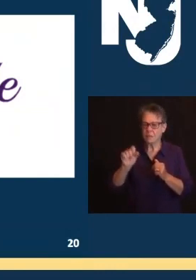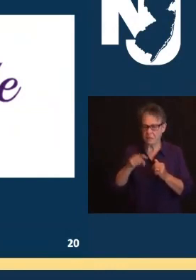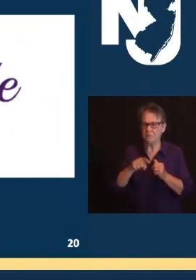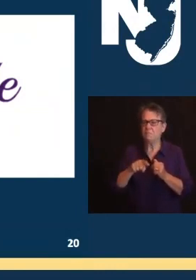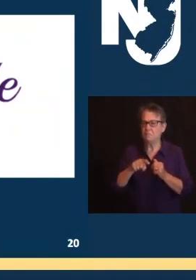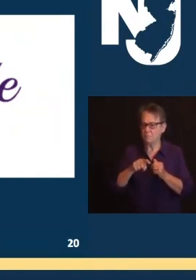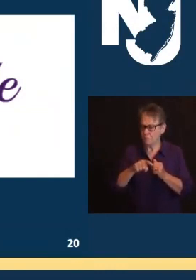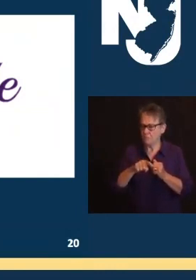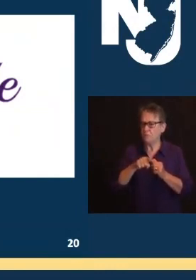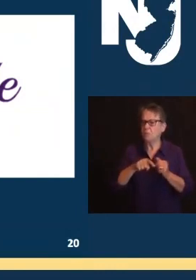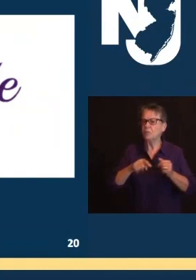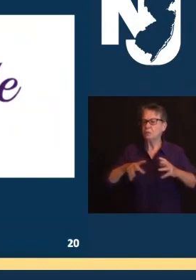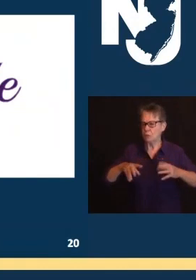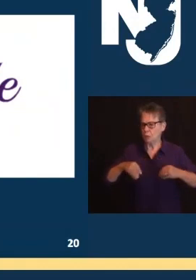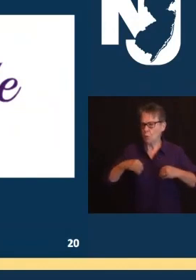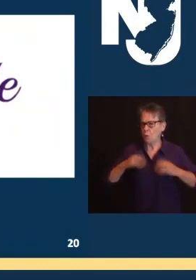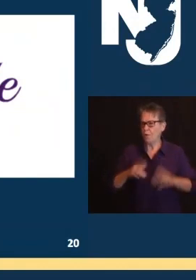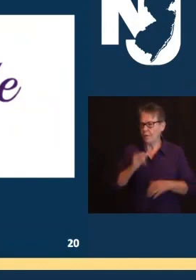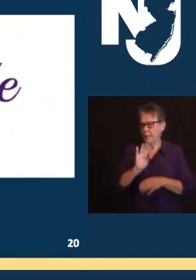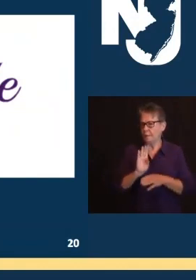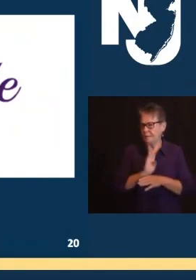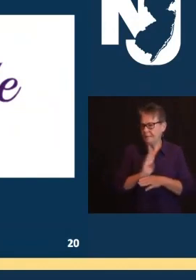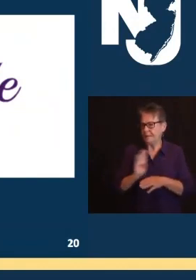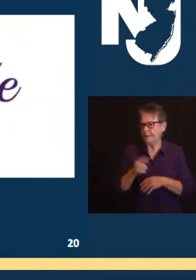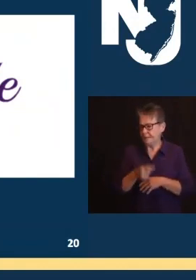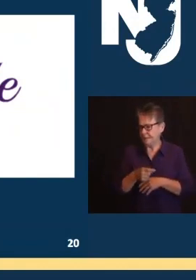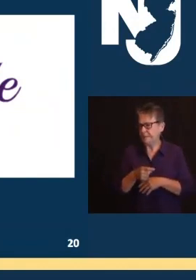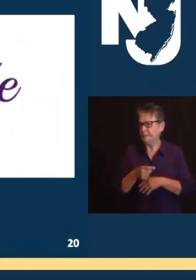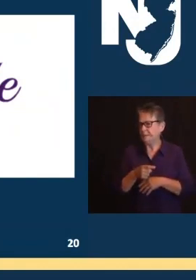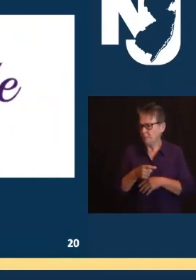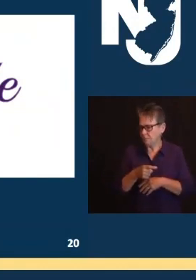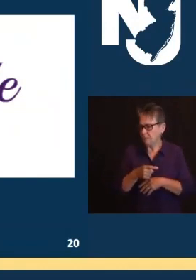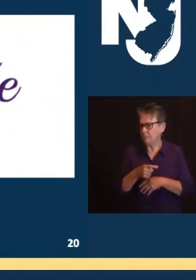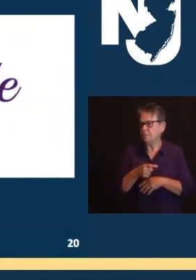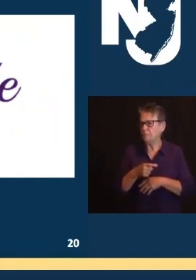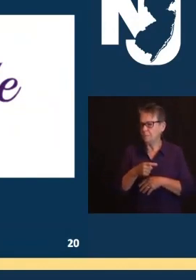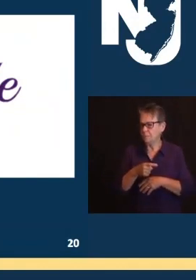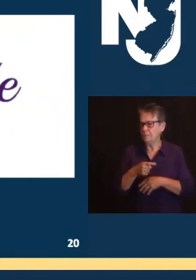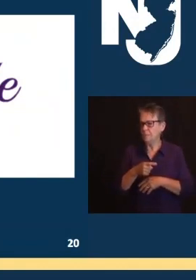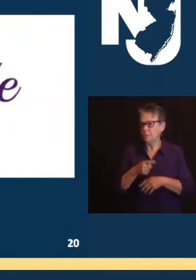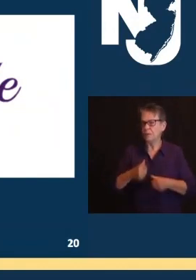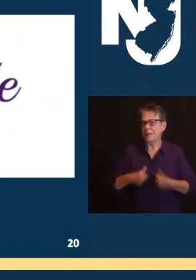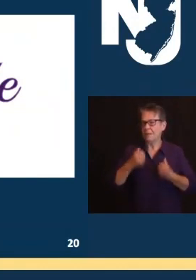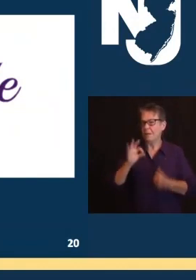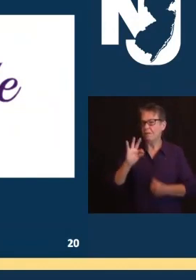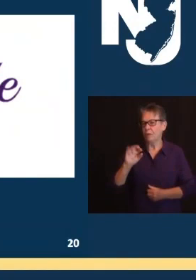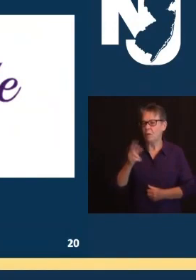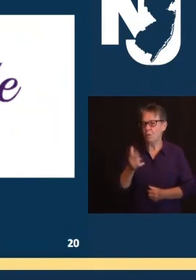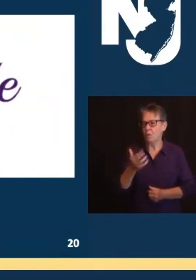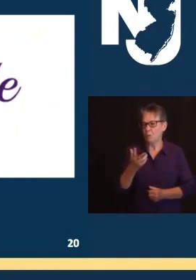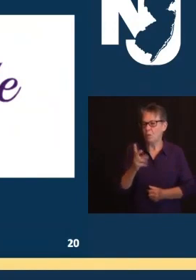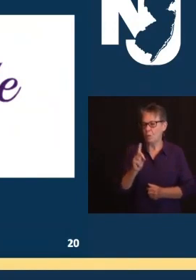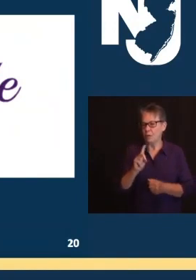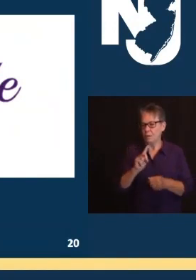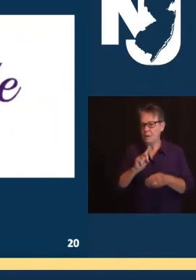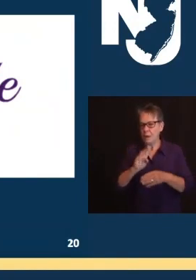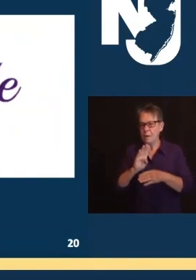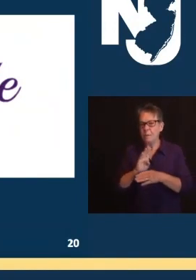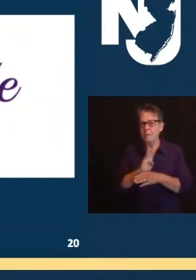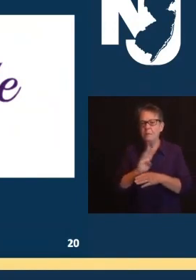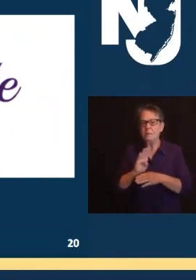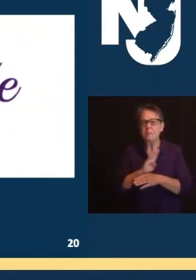Curvy Bride in Manalapan. Michelle herself lives in Freehold with her family. Michelle left a career at a Fortune 500 company